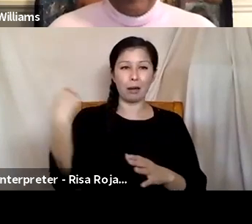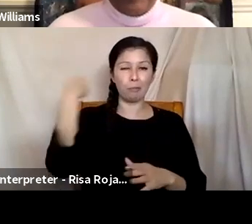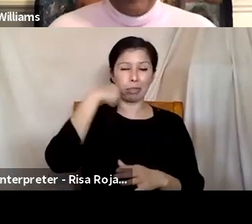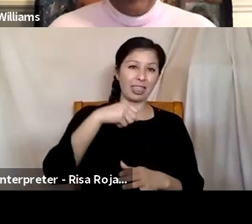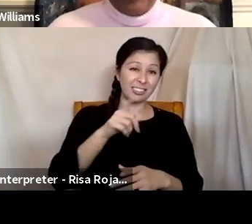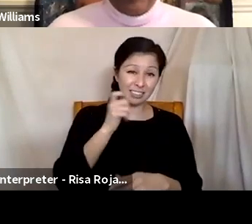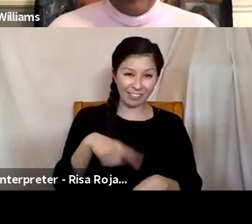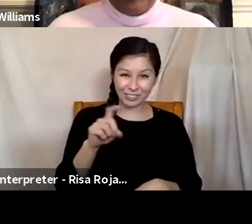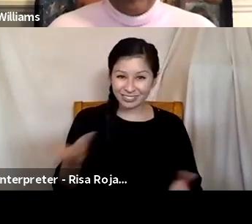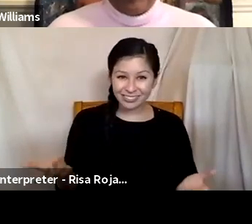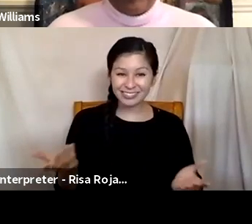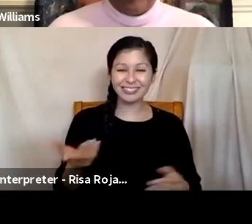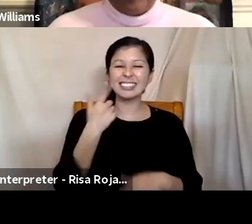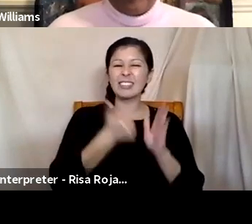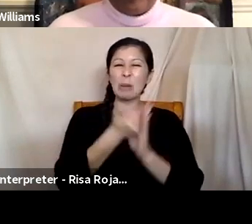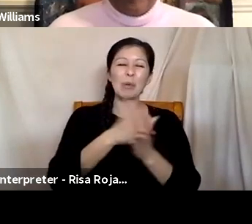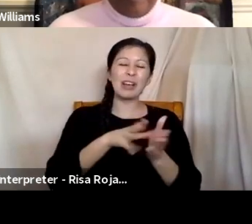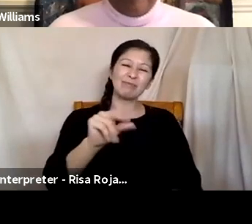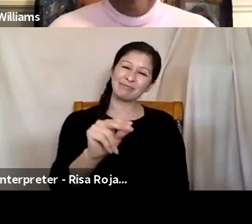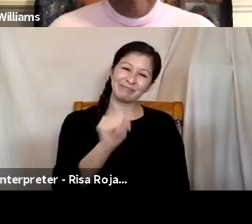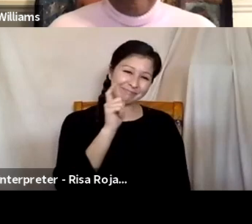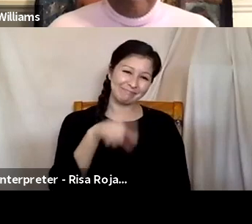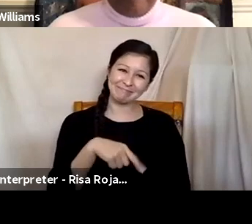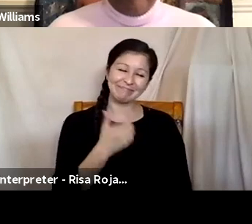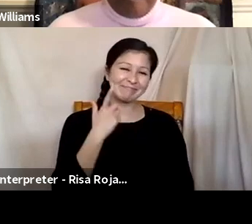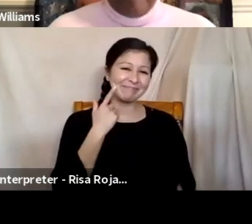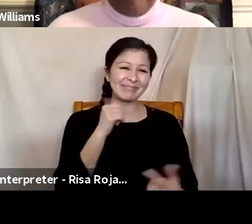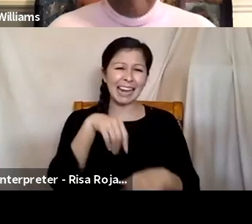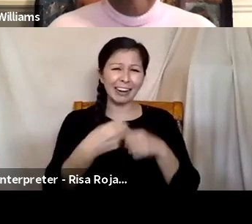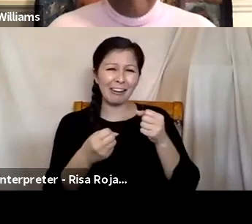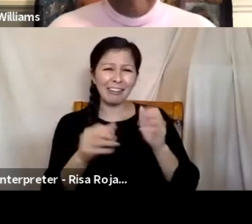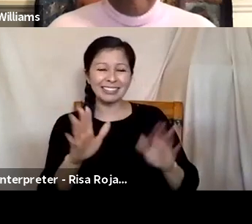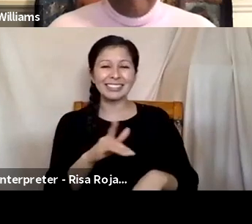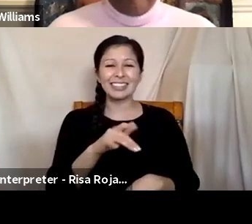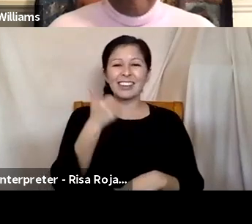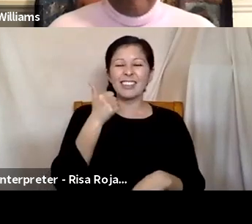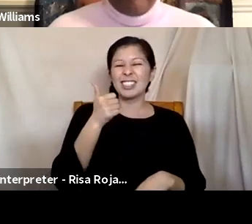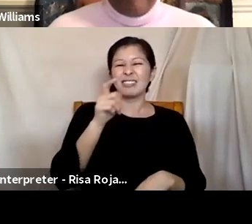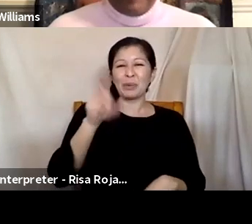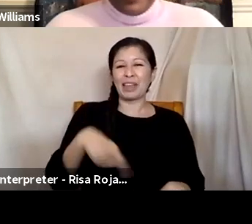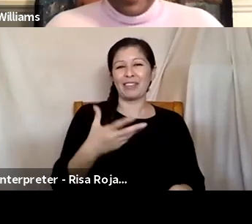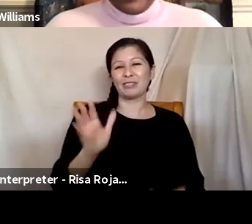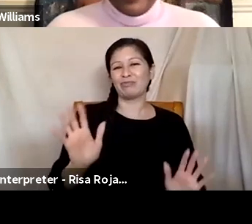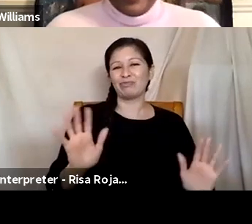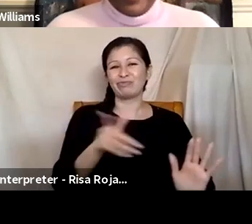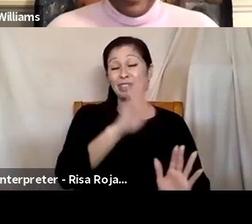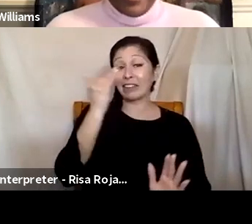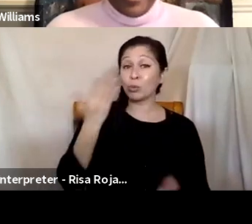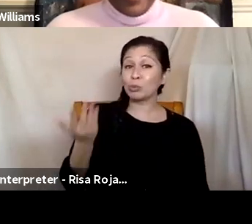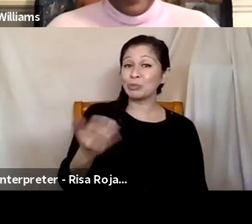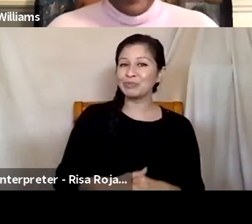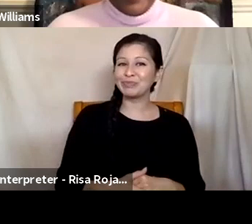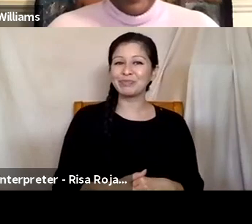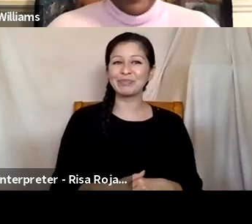face? For the most part, no. Not in a car. For the most part, no. You never know.